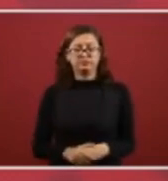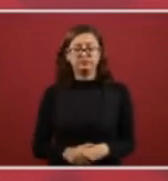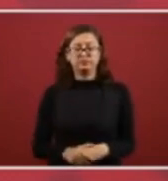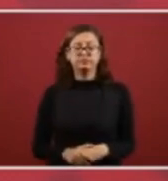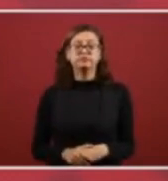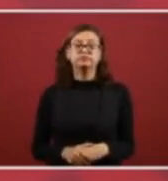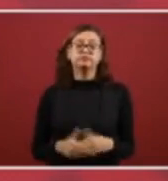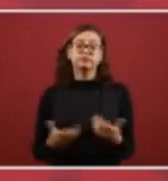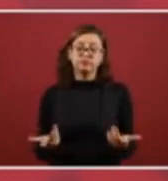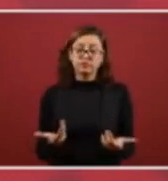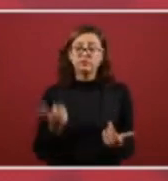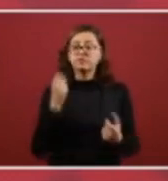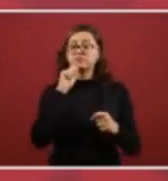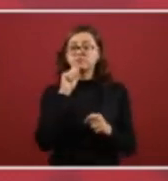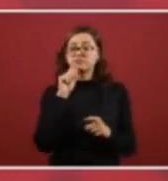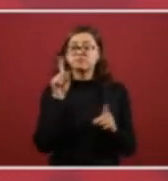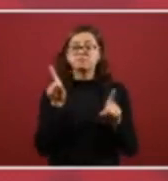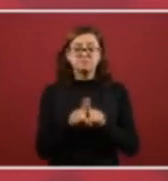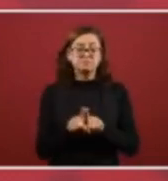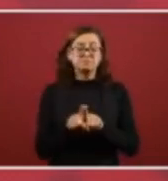and lots of times also,